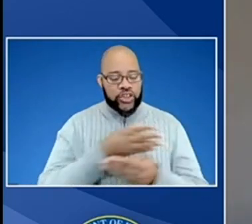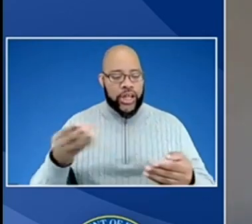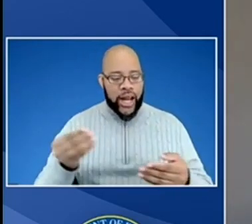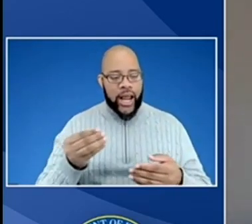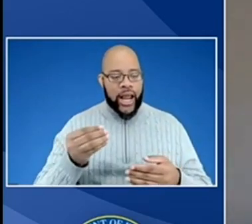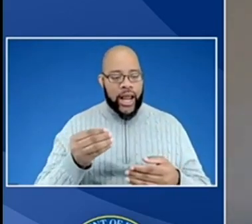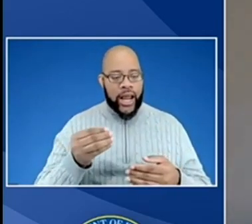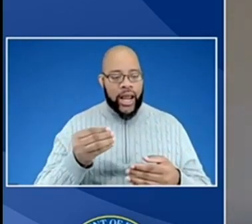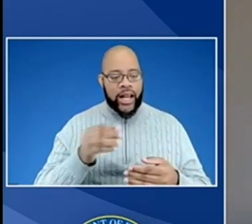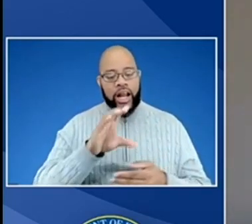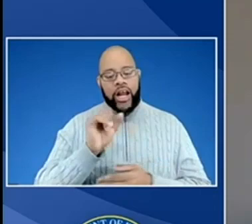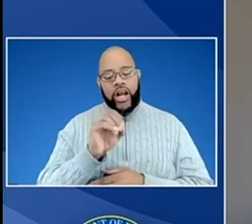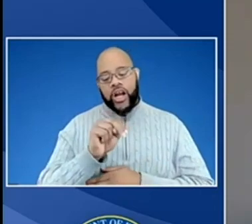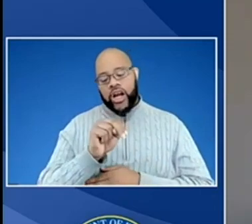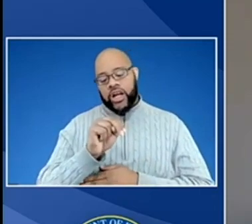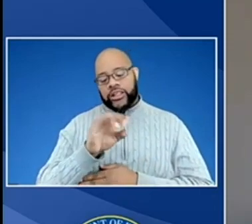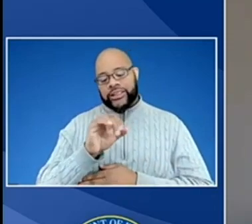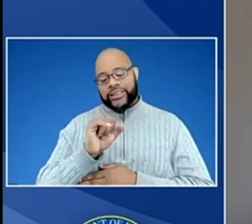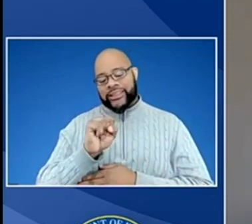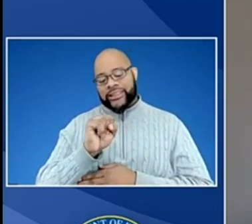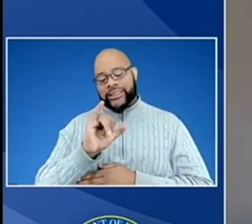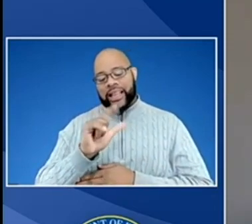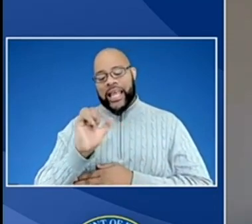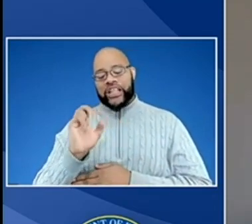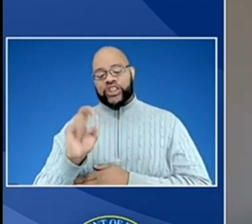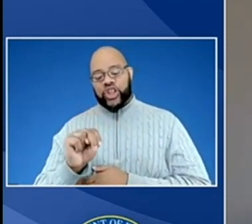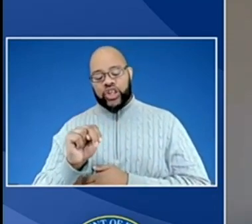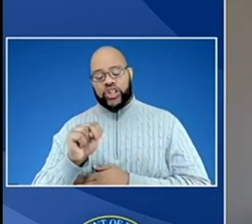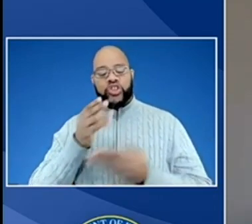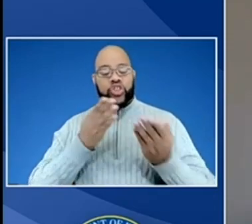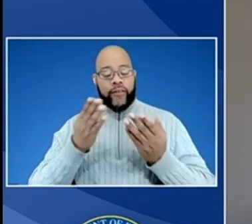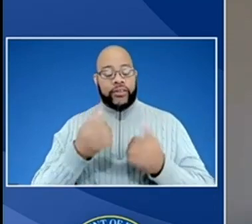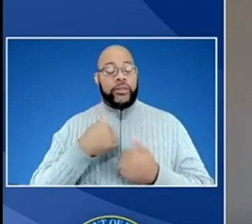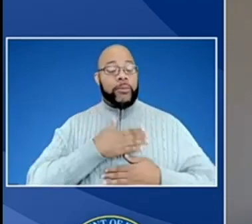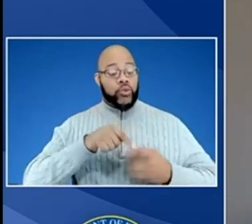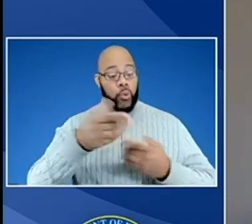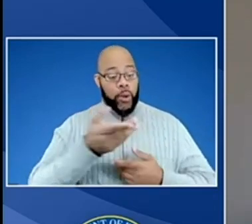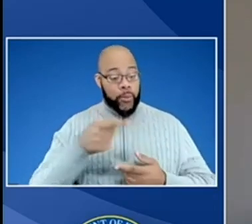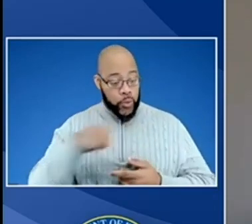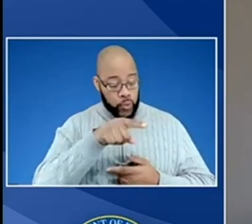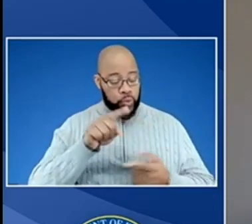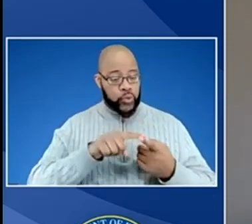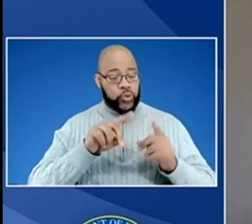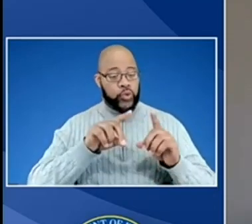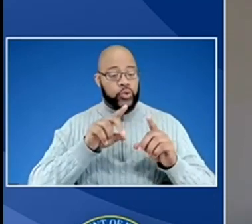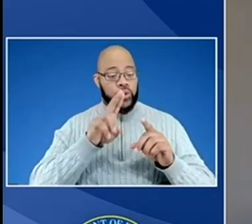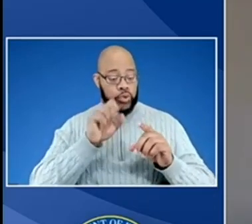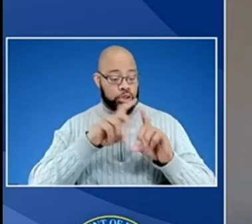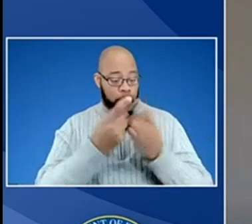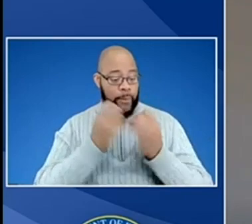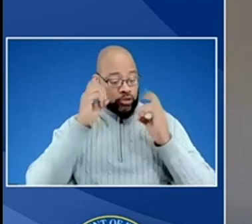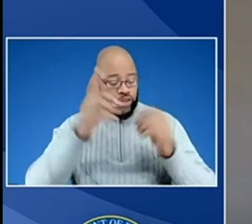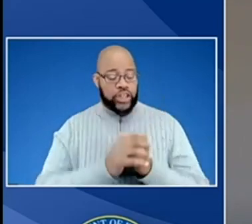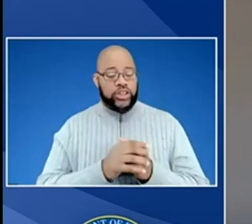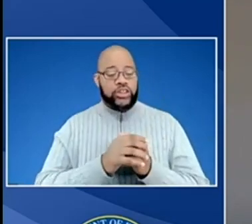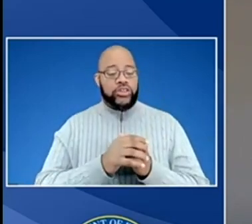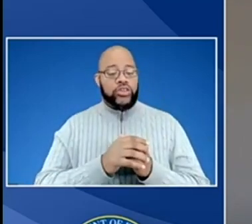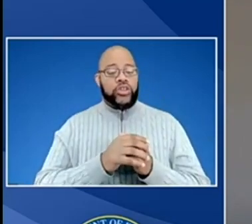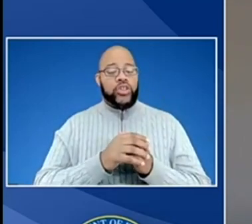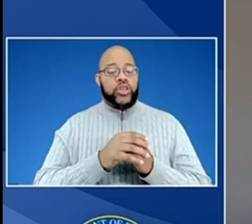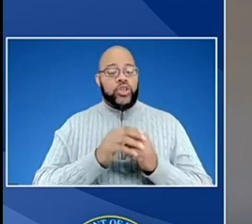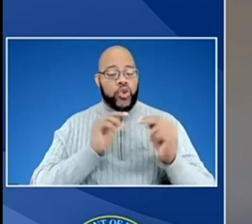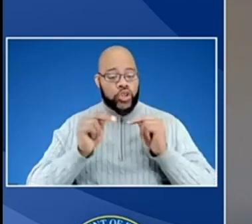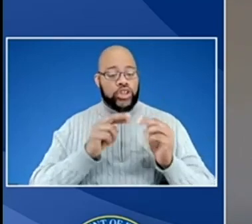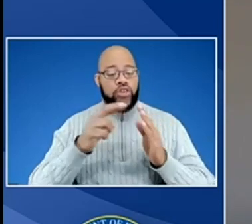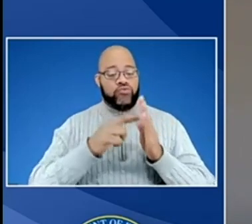So it's my distinct pleasure to welcome you all to the United States Department of Education's Negotiating Rulemaking